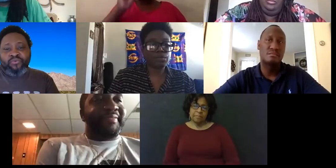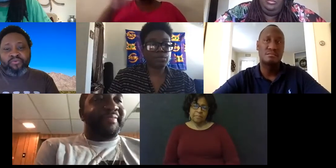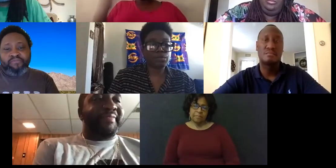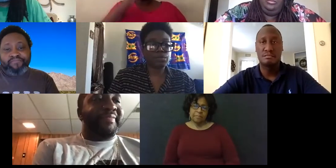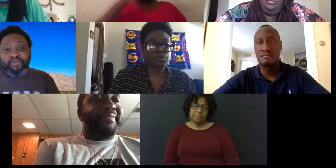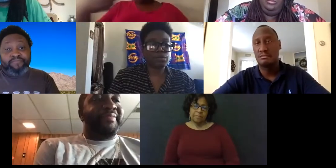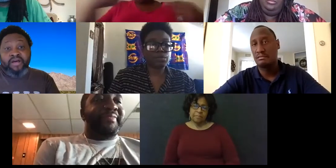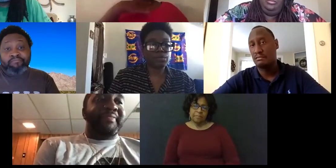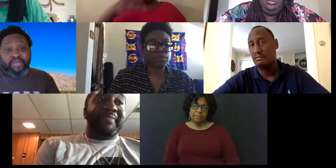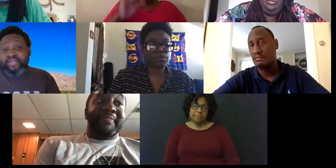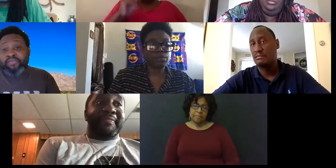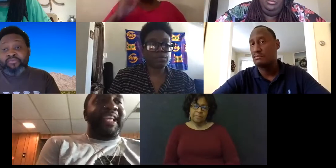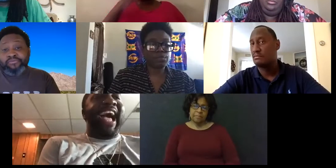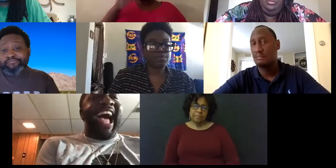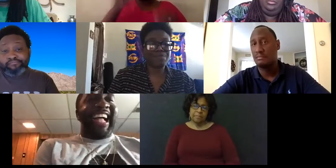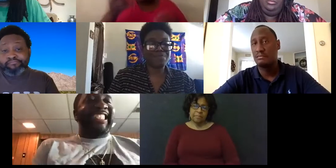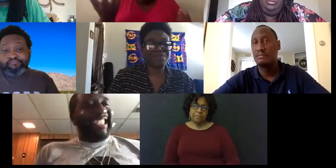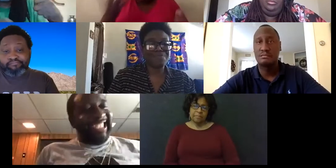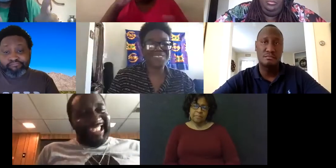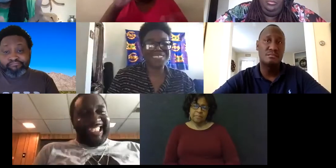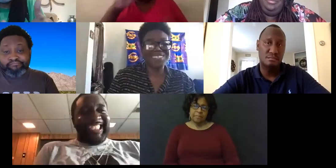you, fuck them. I keep it real. All